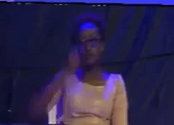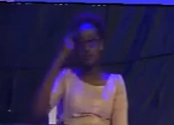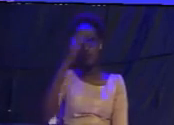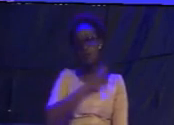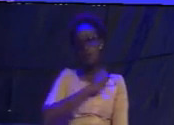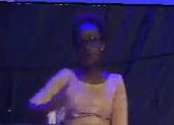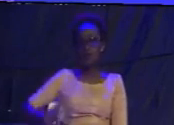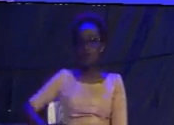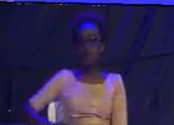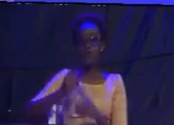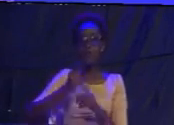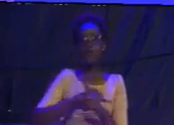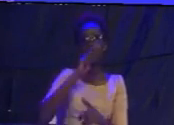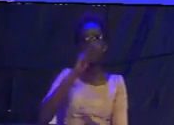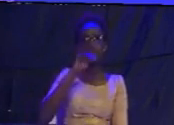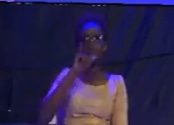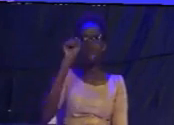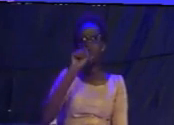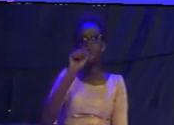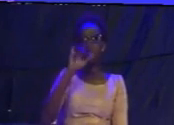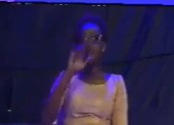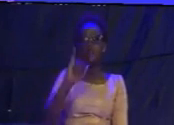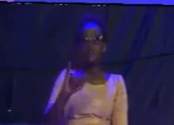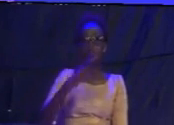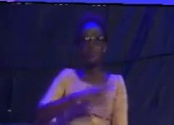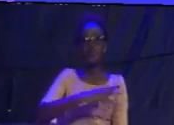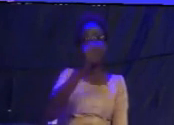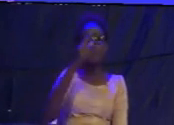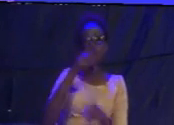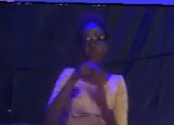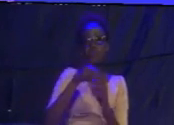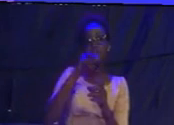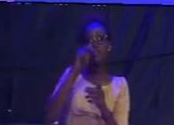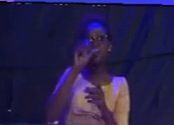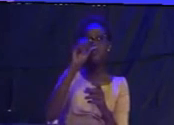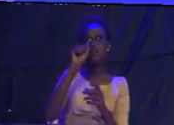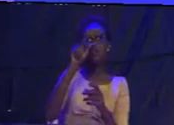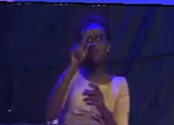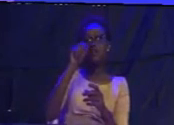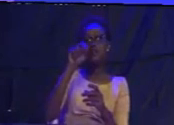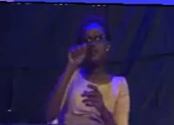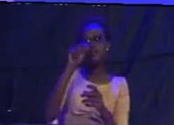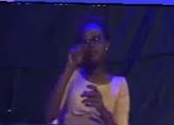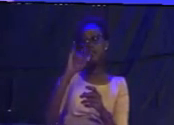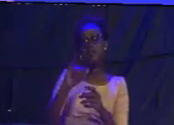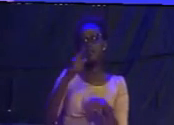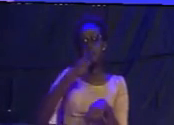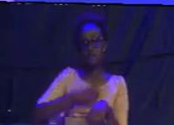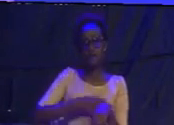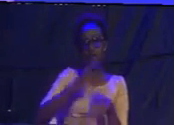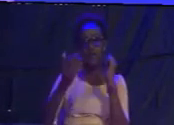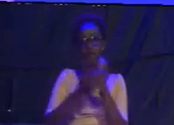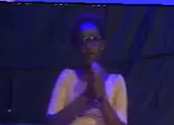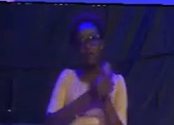muri Palestine muri Ikanani igihe Abraham yagiye. Hagar was the daughter of the king